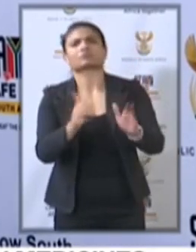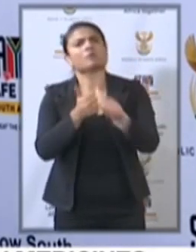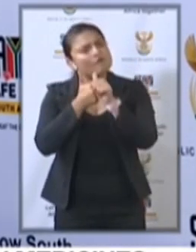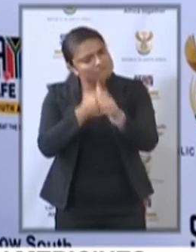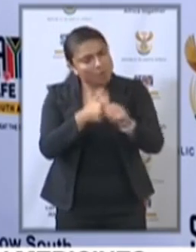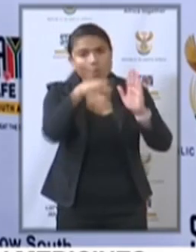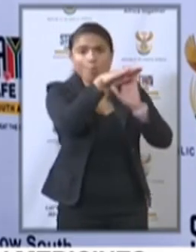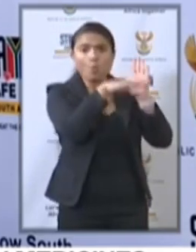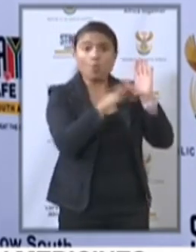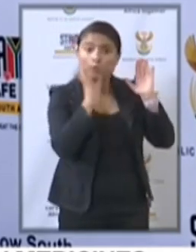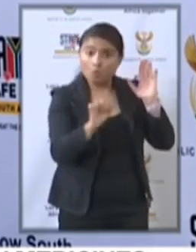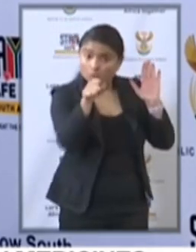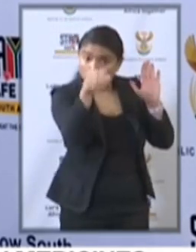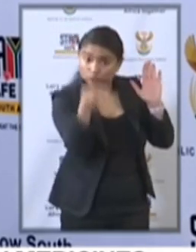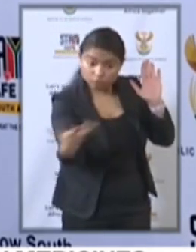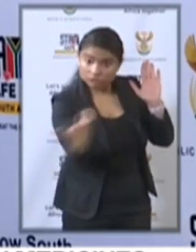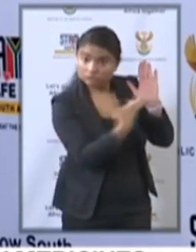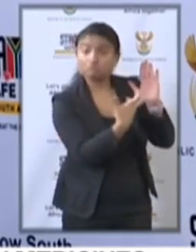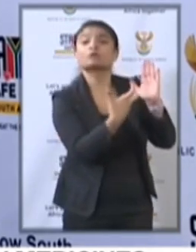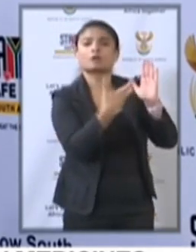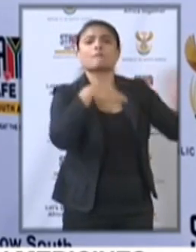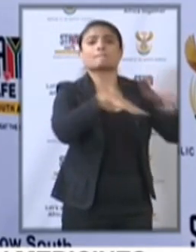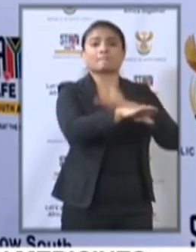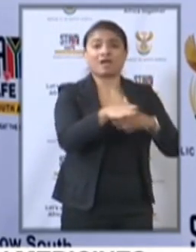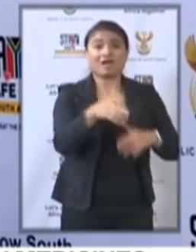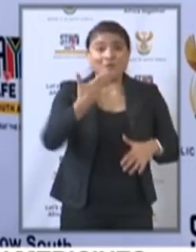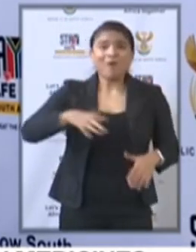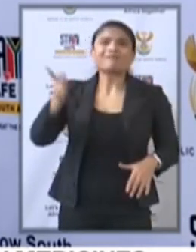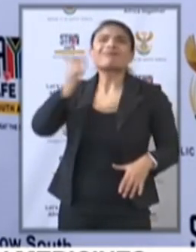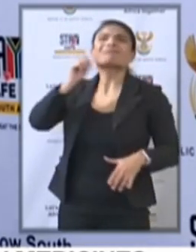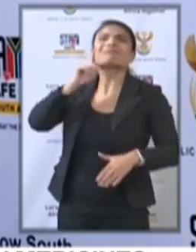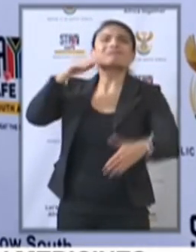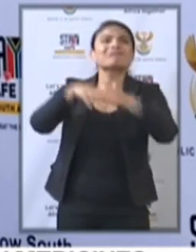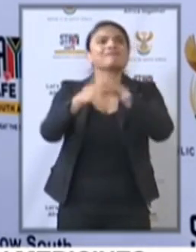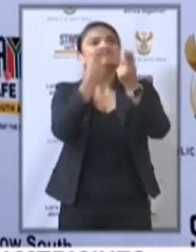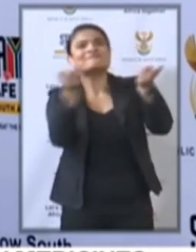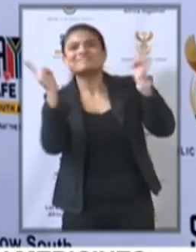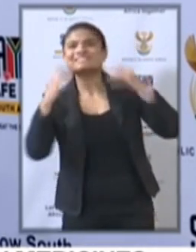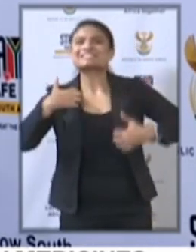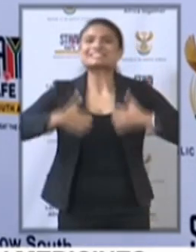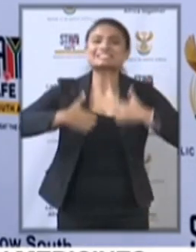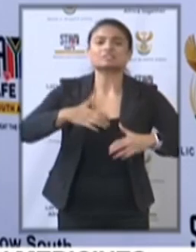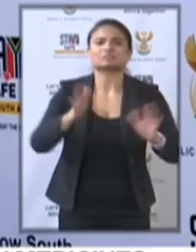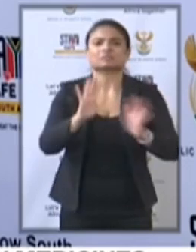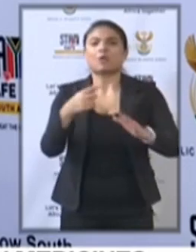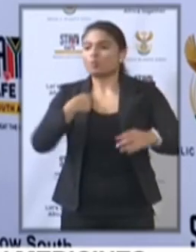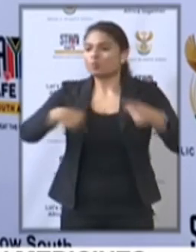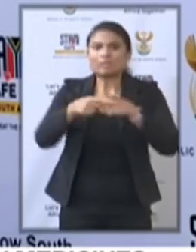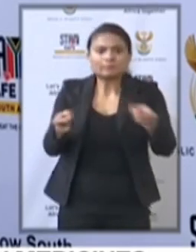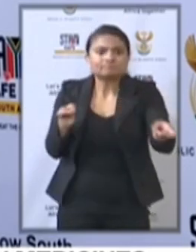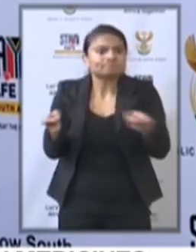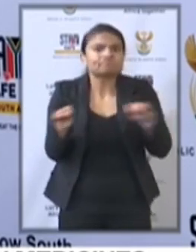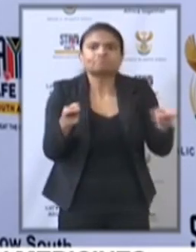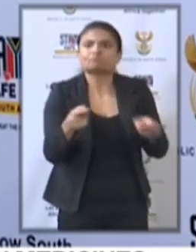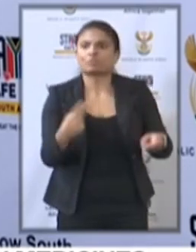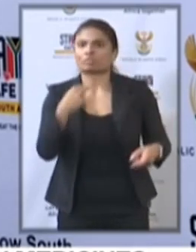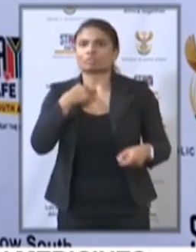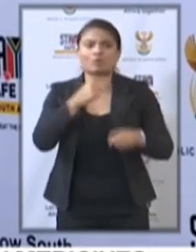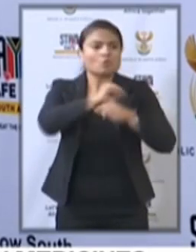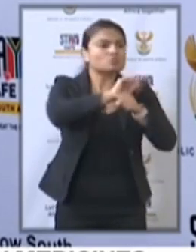because by doing so, they are undermining our management and the fight against